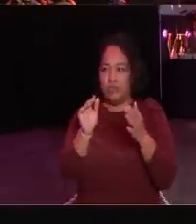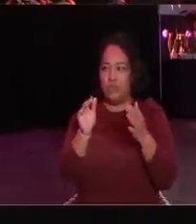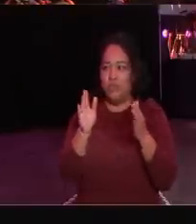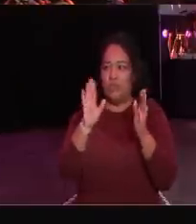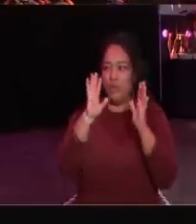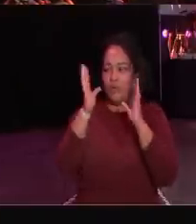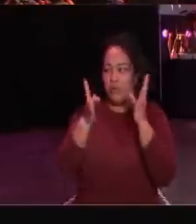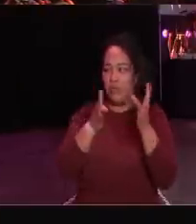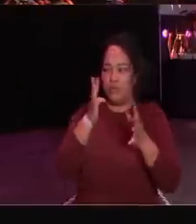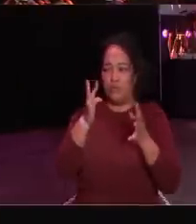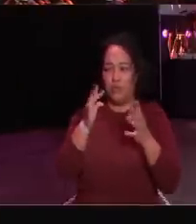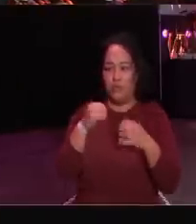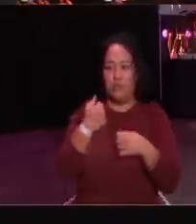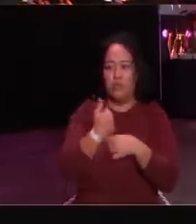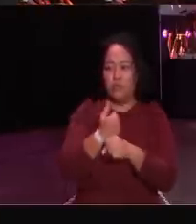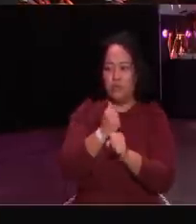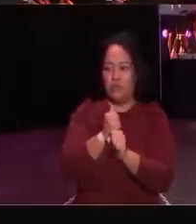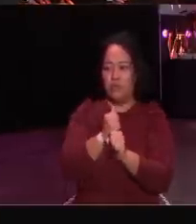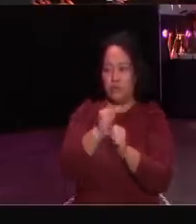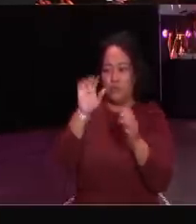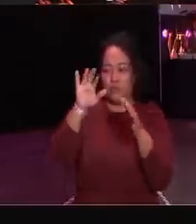created.